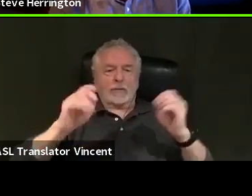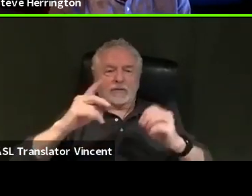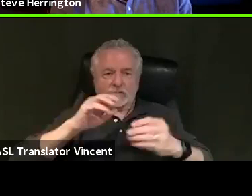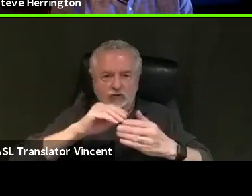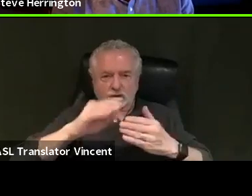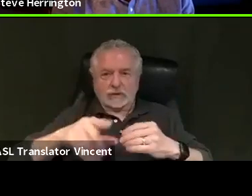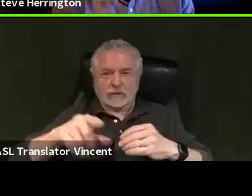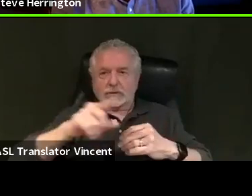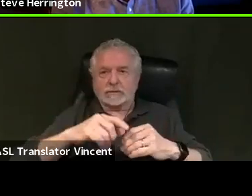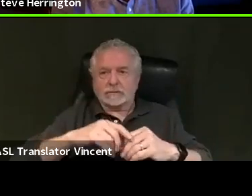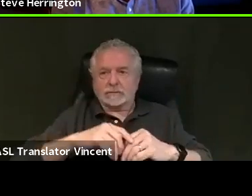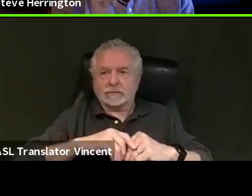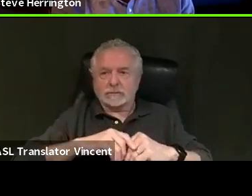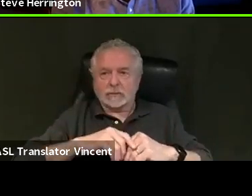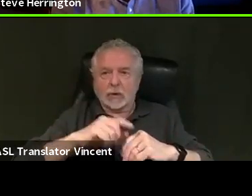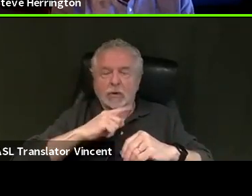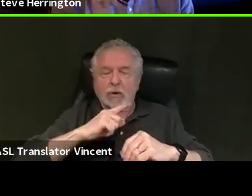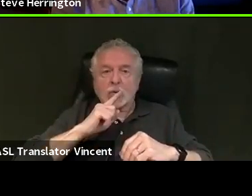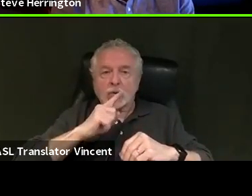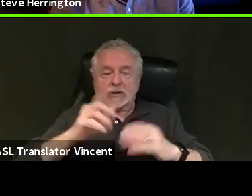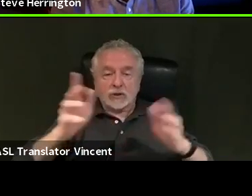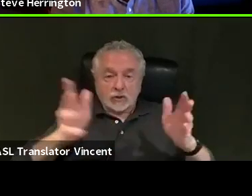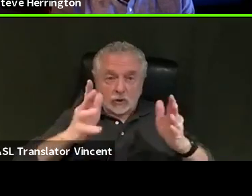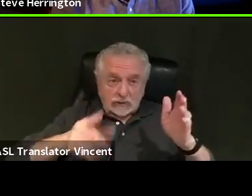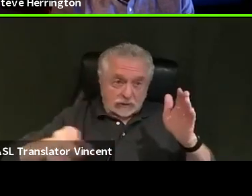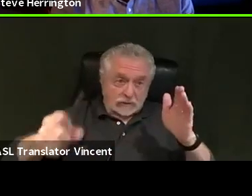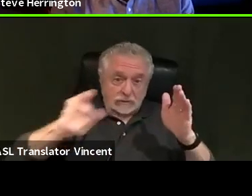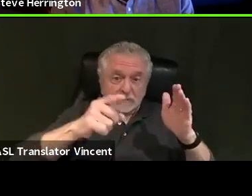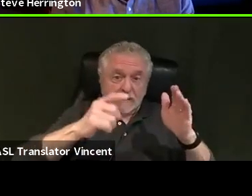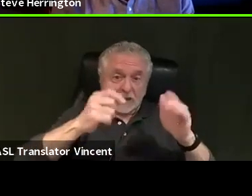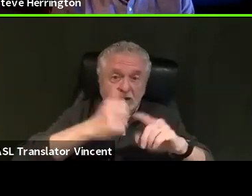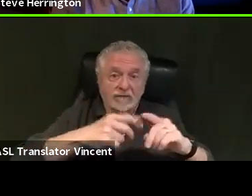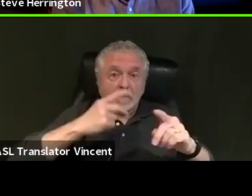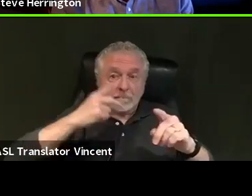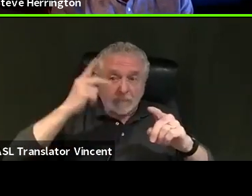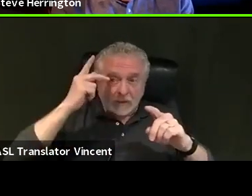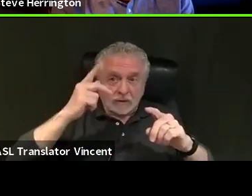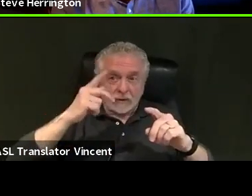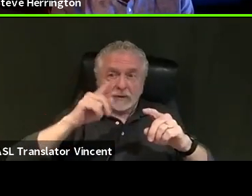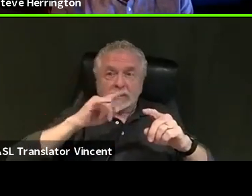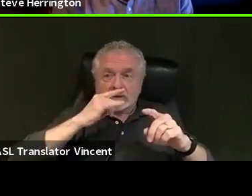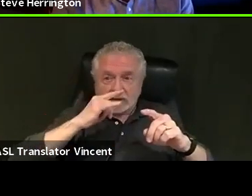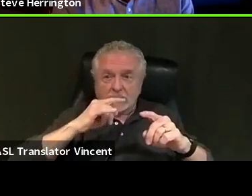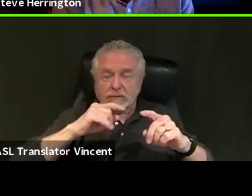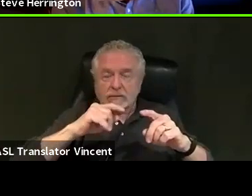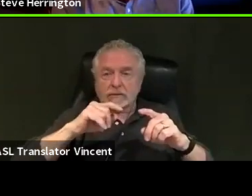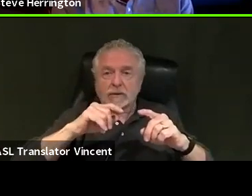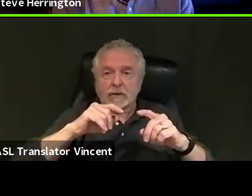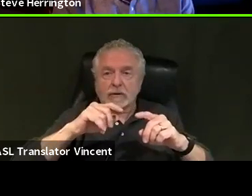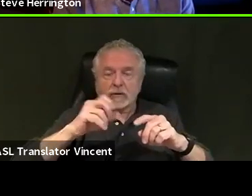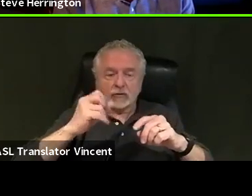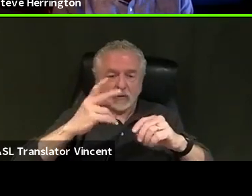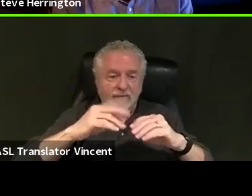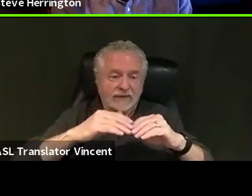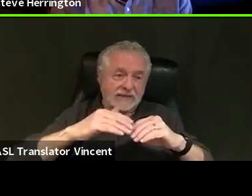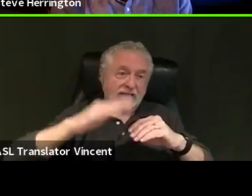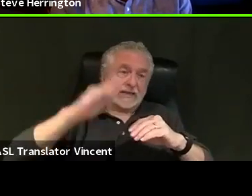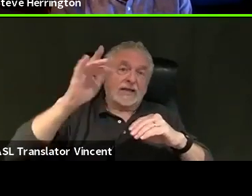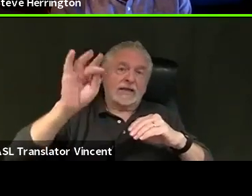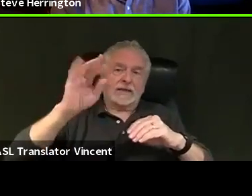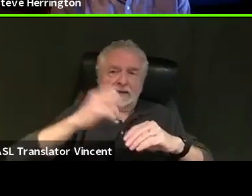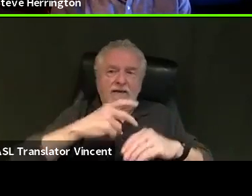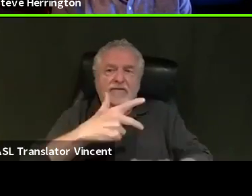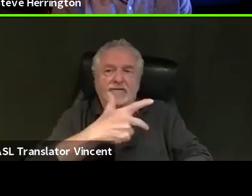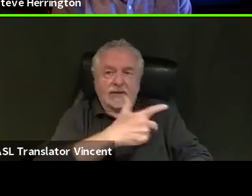So we're really encouraging every parent with a child between 12 and 18 to